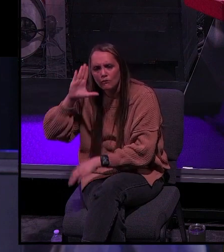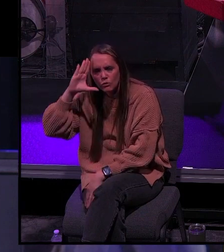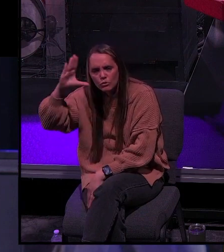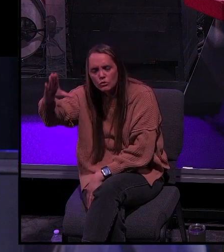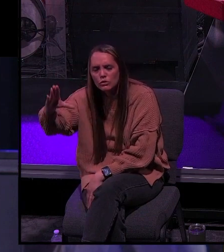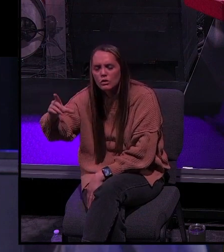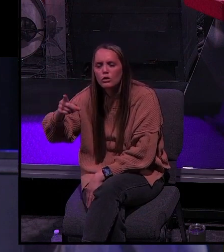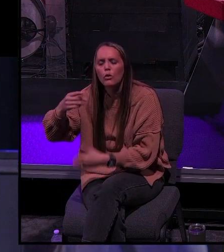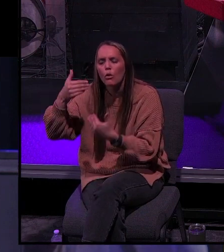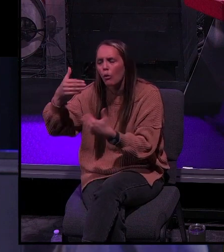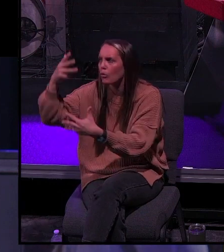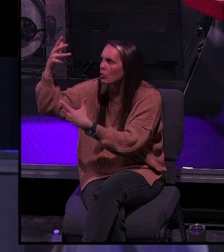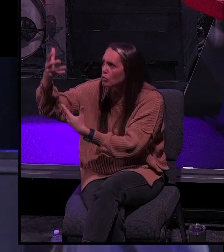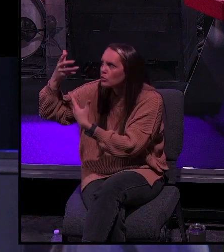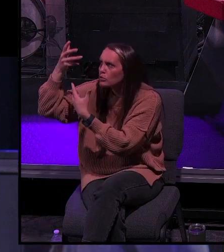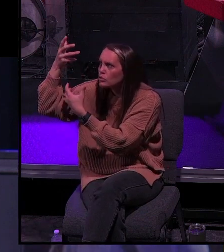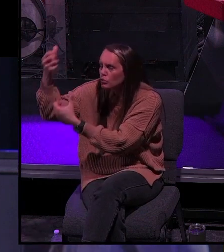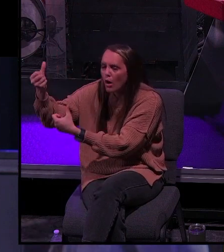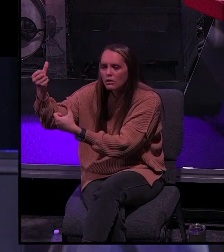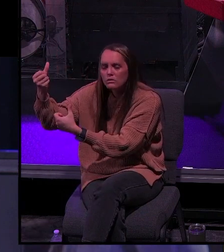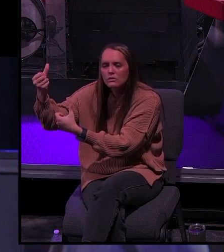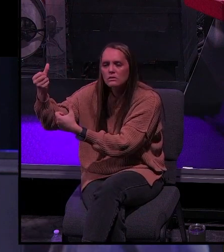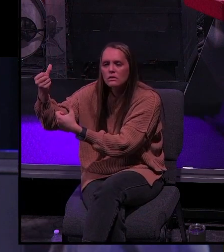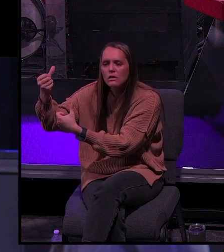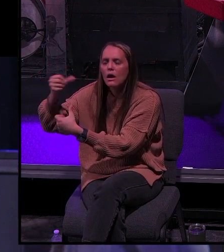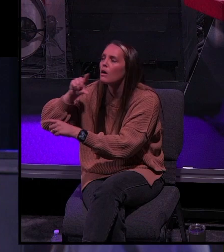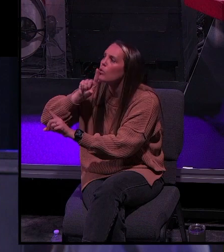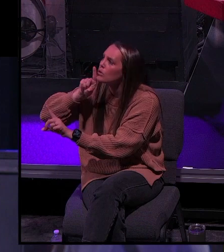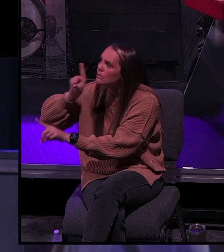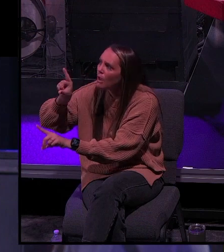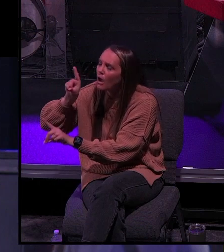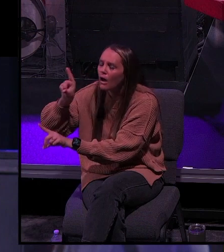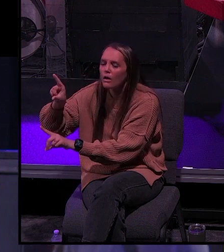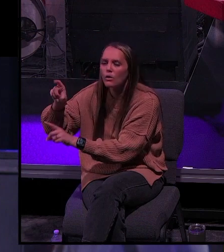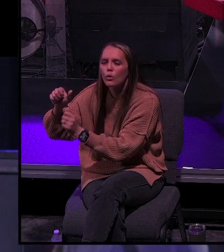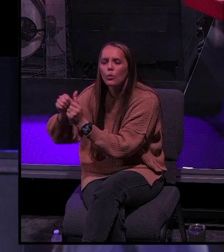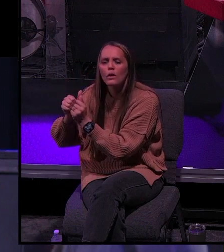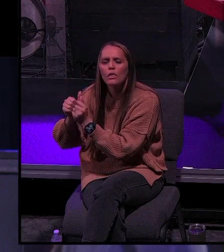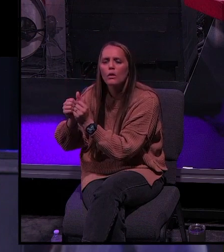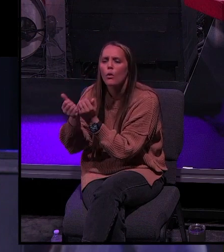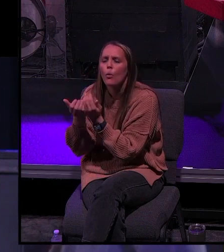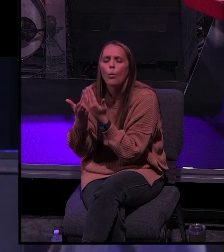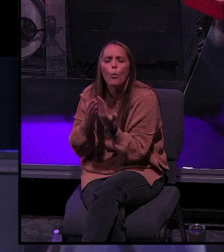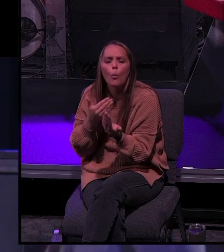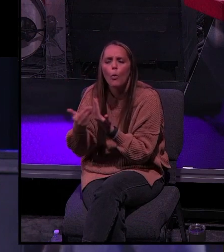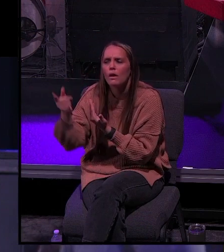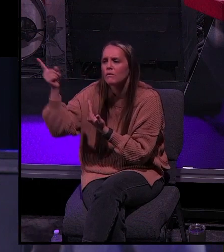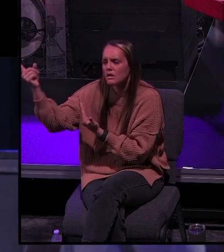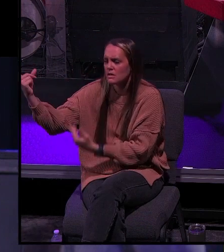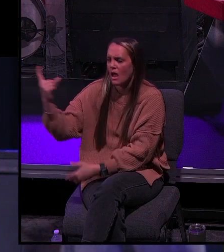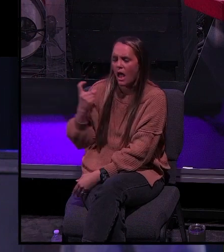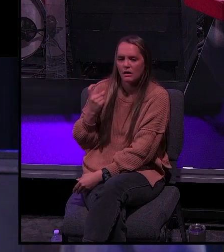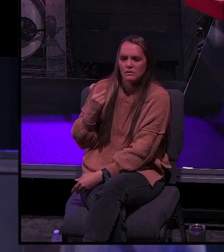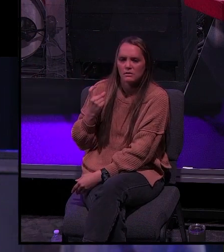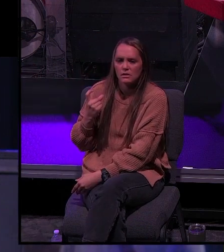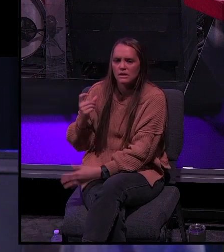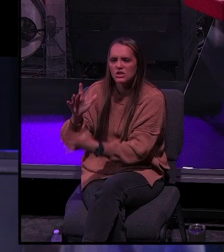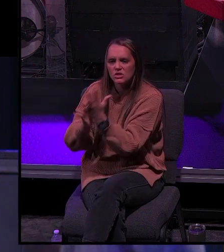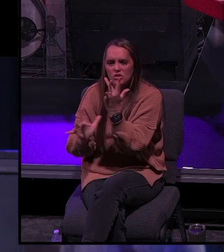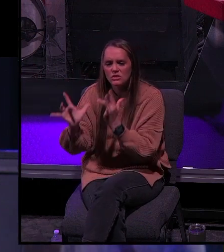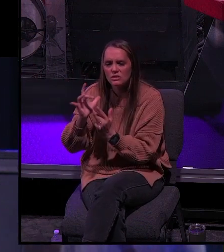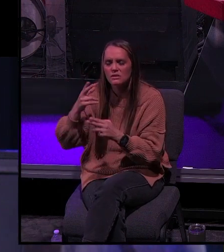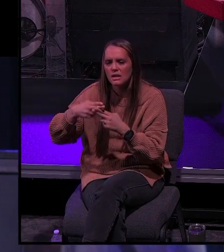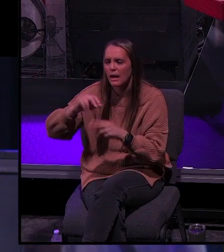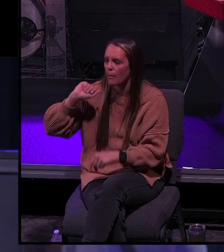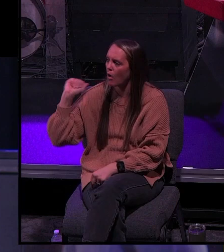And may you trust in that and respond to him with whatever he asks you to do. And in Jesus' name, everyone